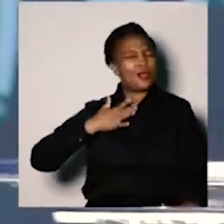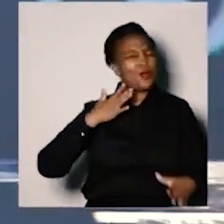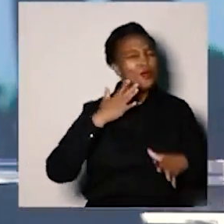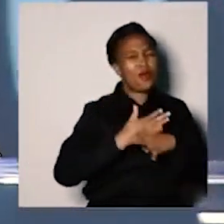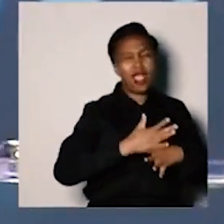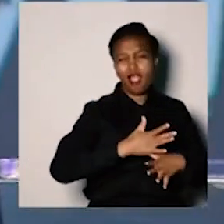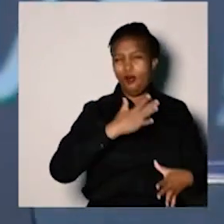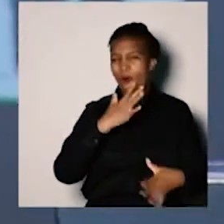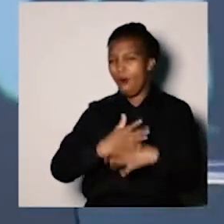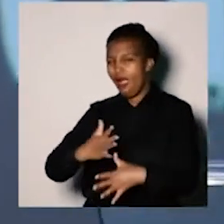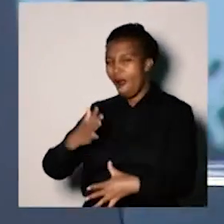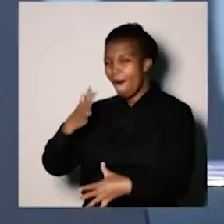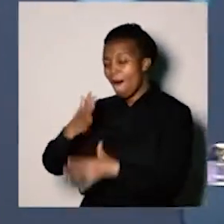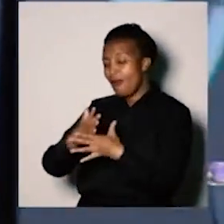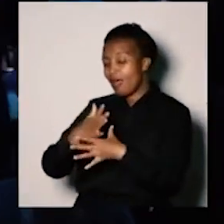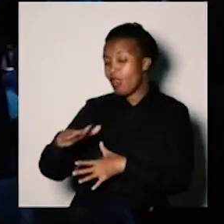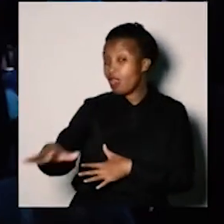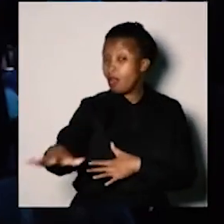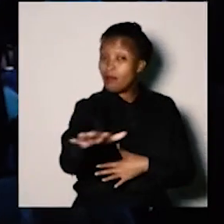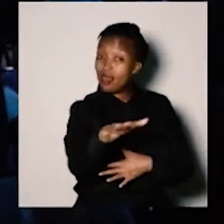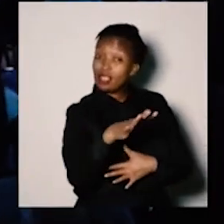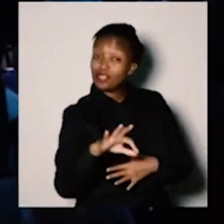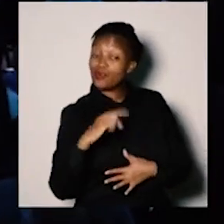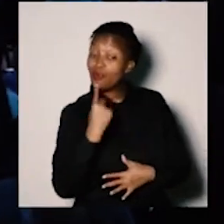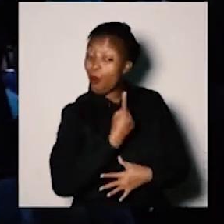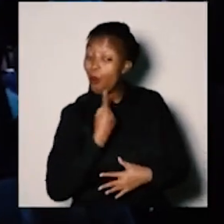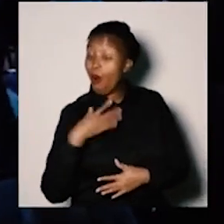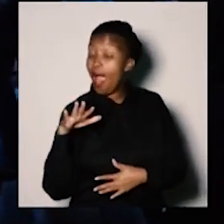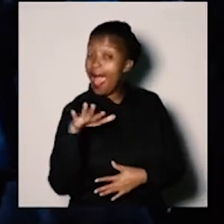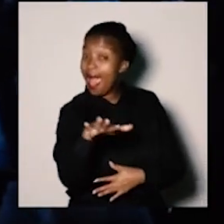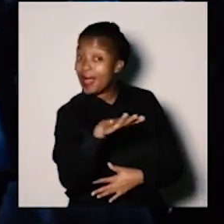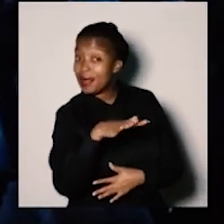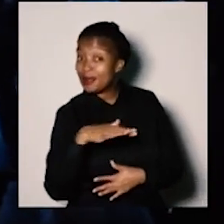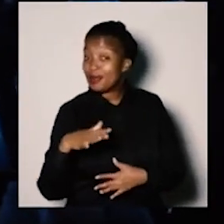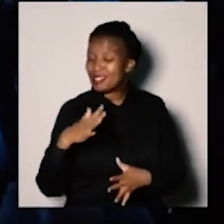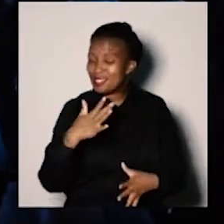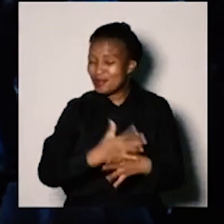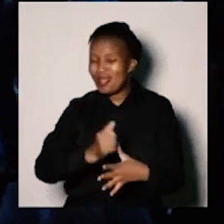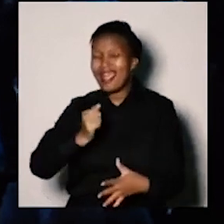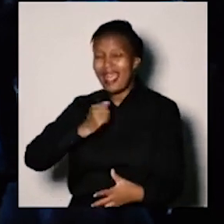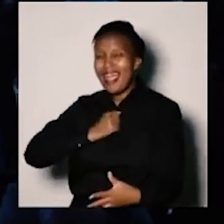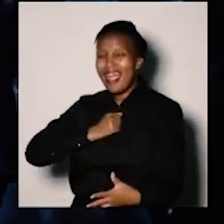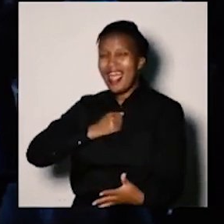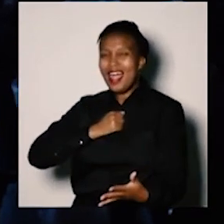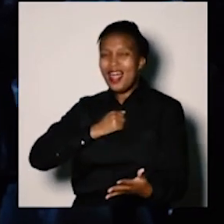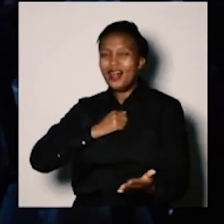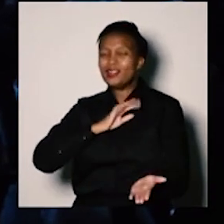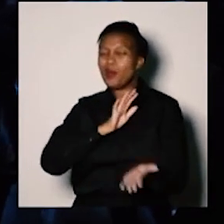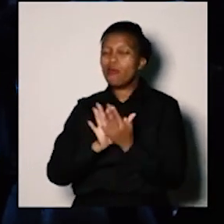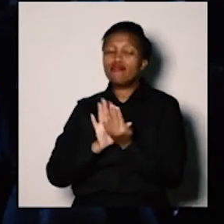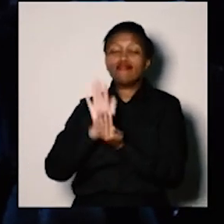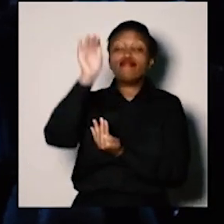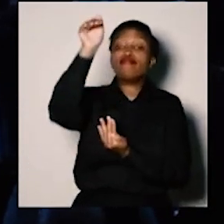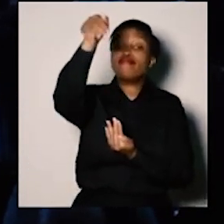area which is the only area that our labor will go beyond this earth